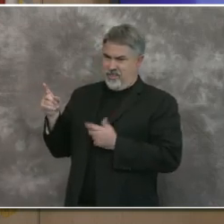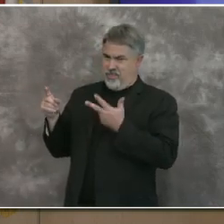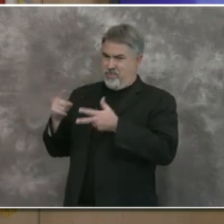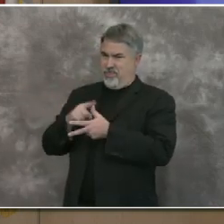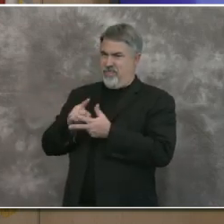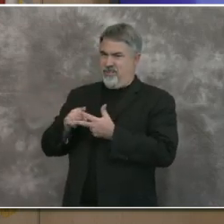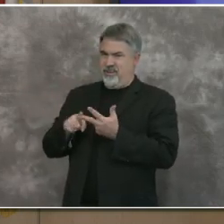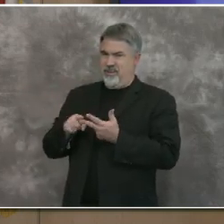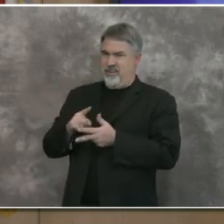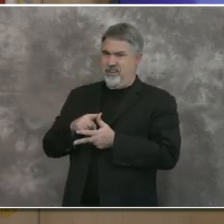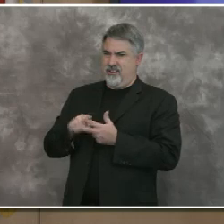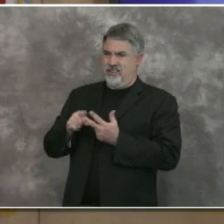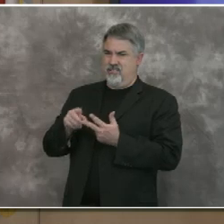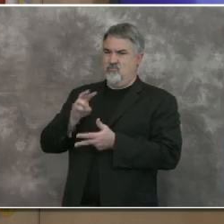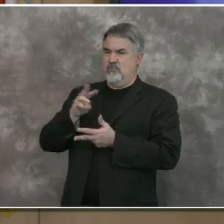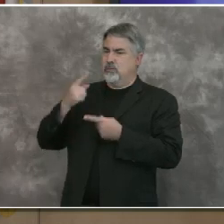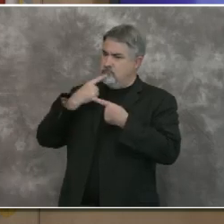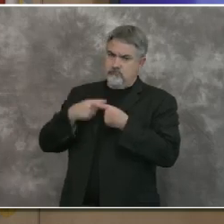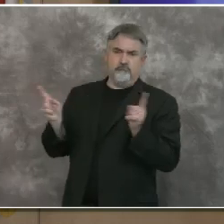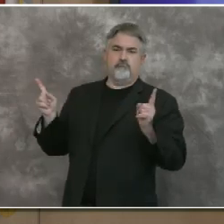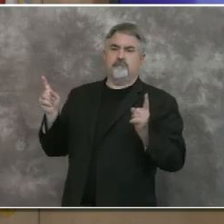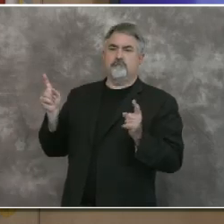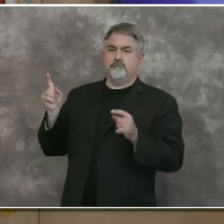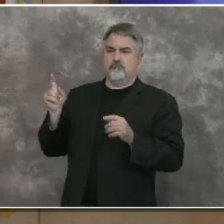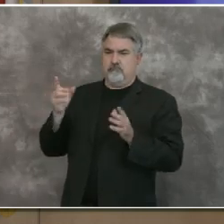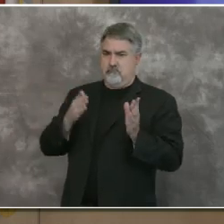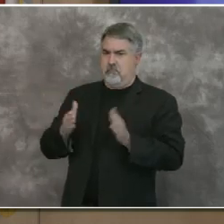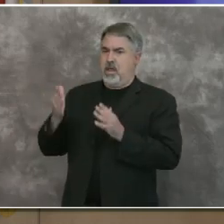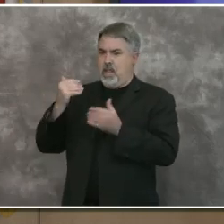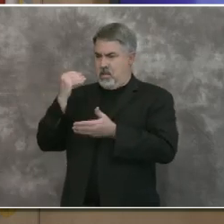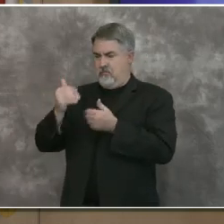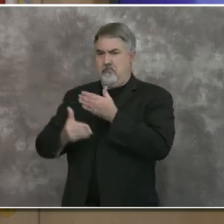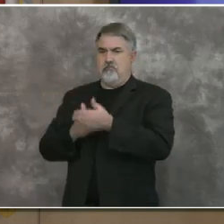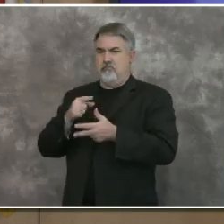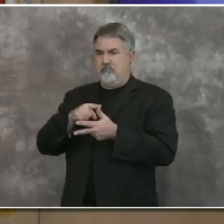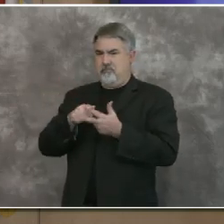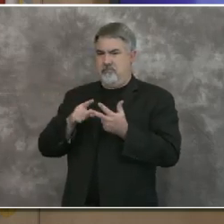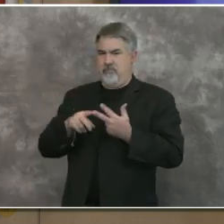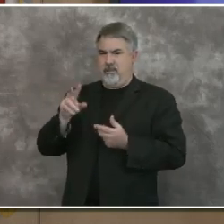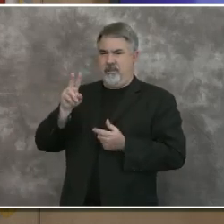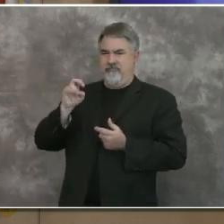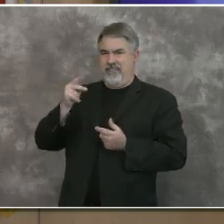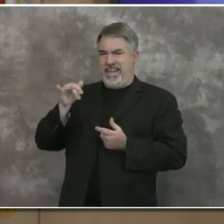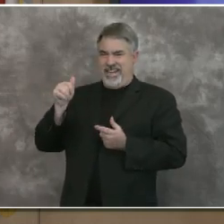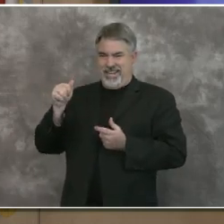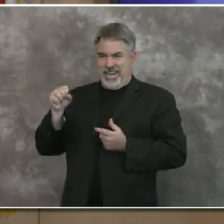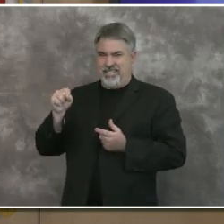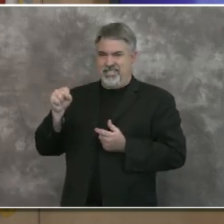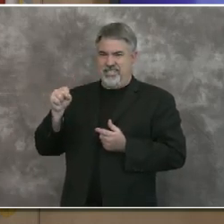websites very specific plans to reopen next week. The AHUS, Monday at 8 a.m.,